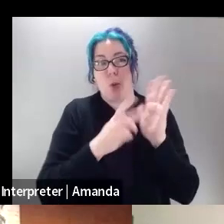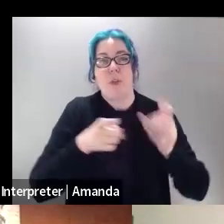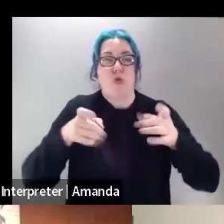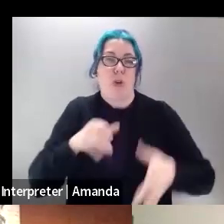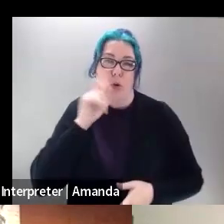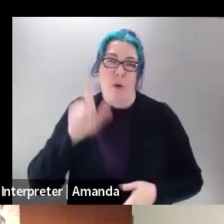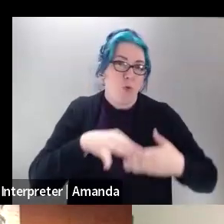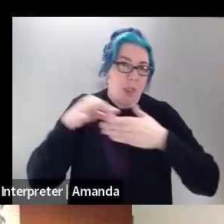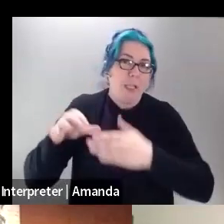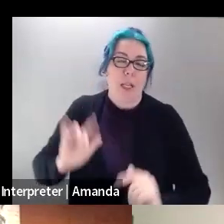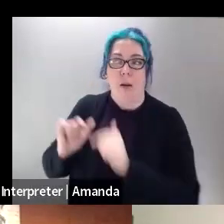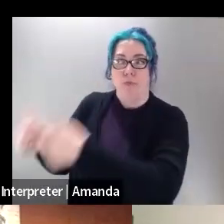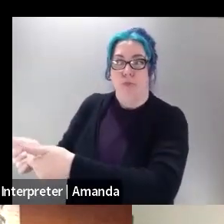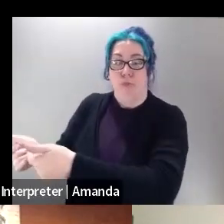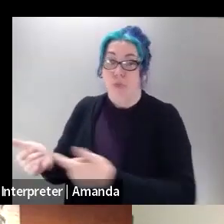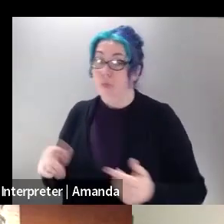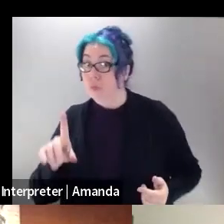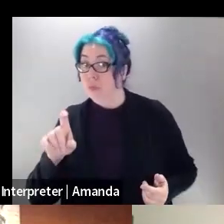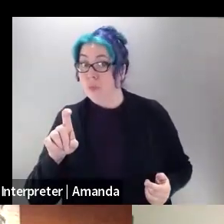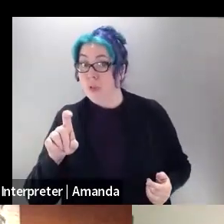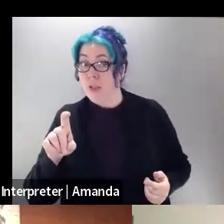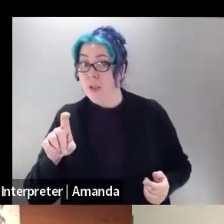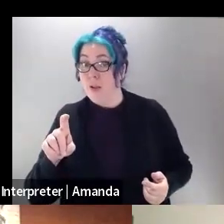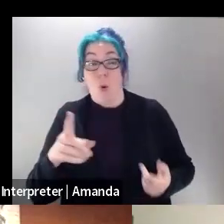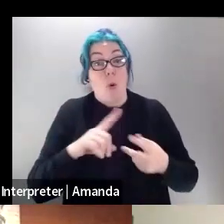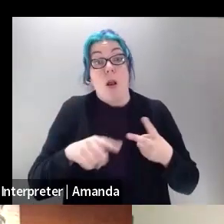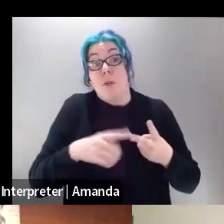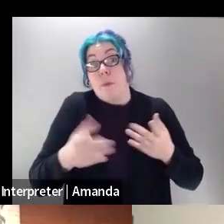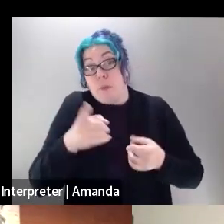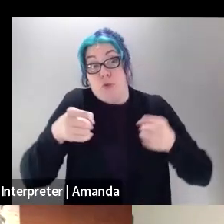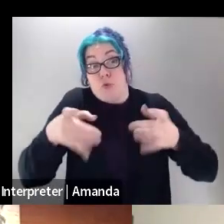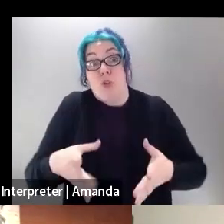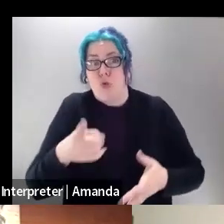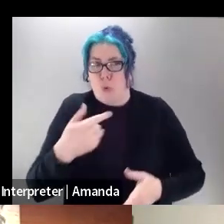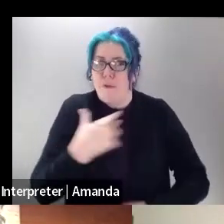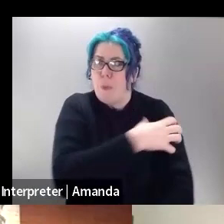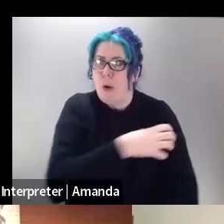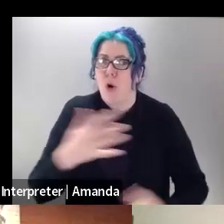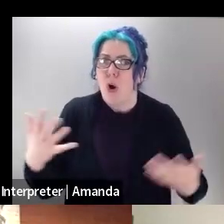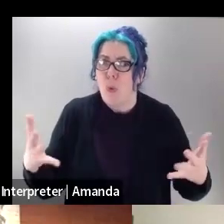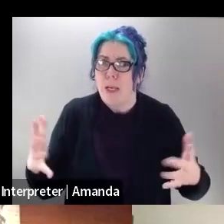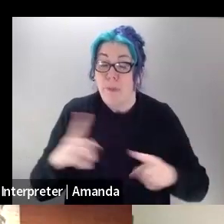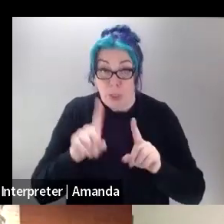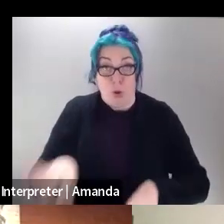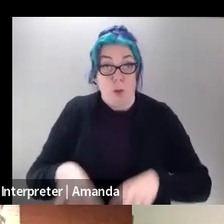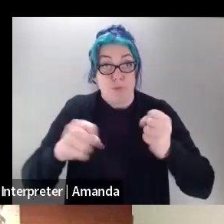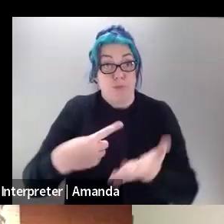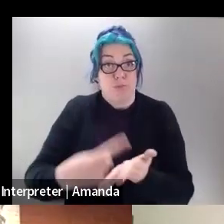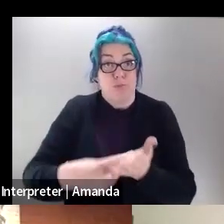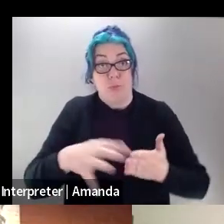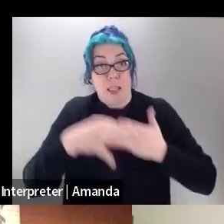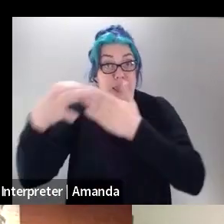what concerns do you have about leading these agreements when being the person who has the most power in the room? And I think that's related to our original